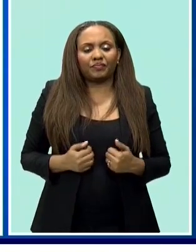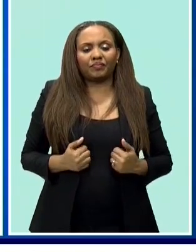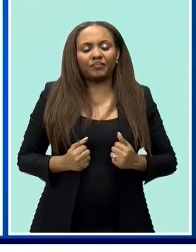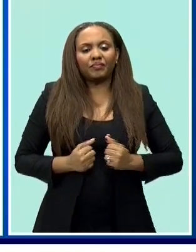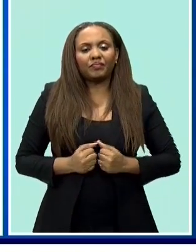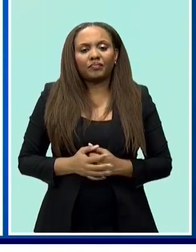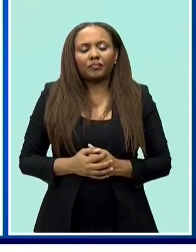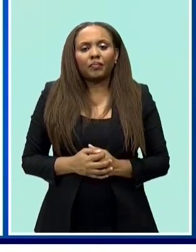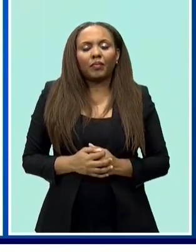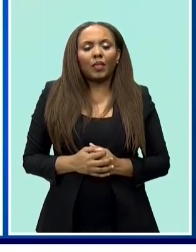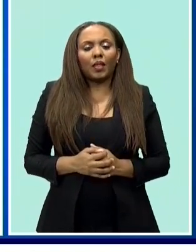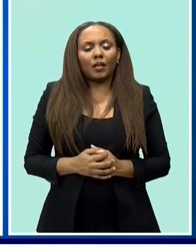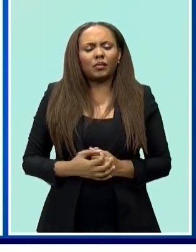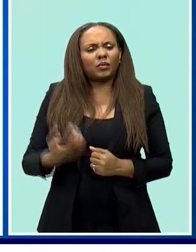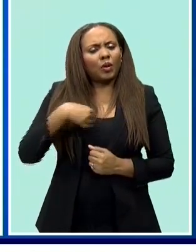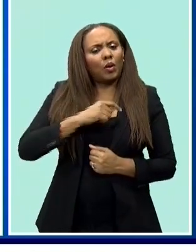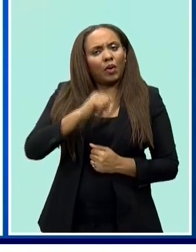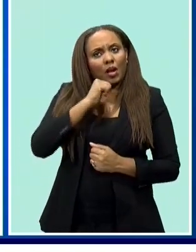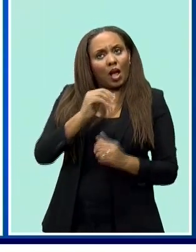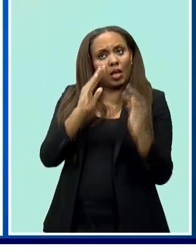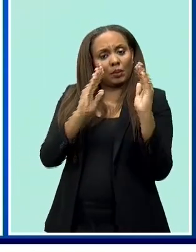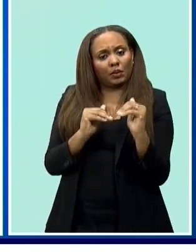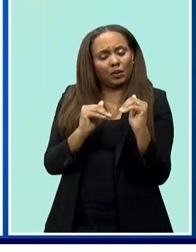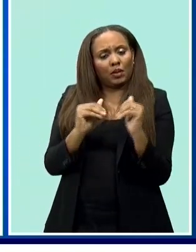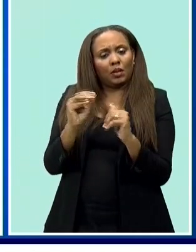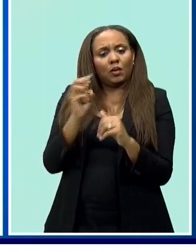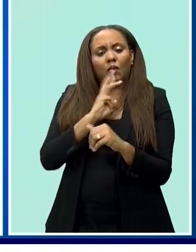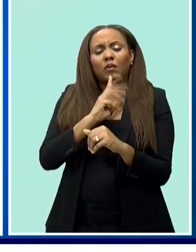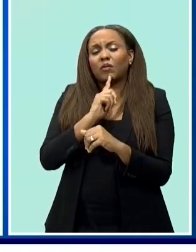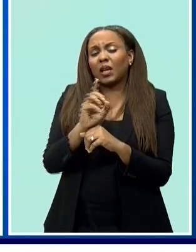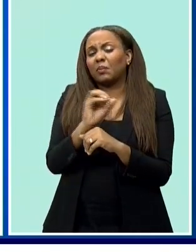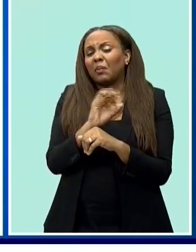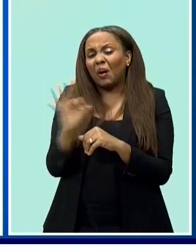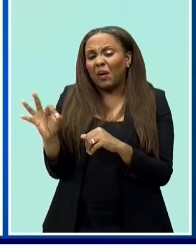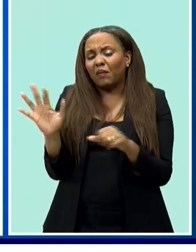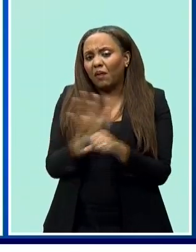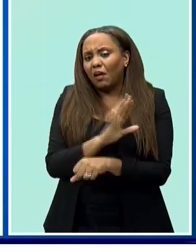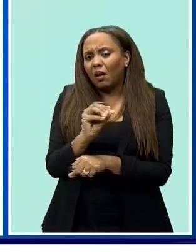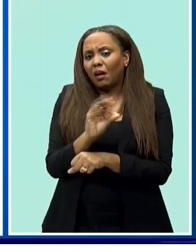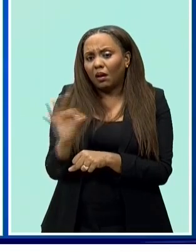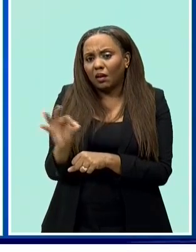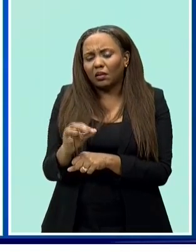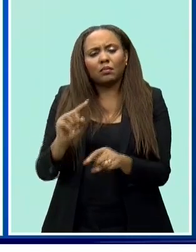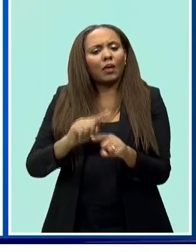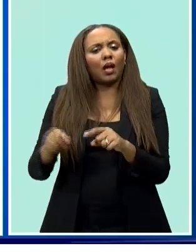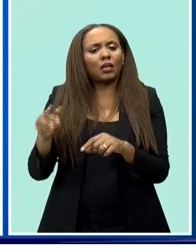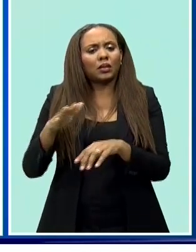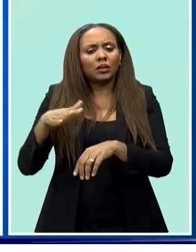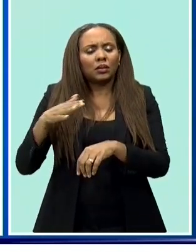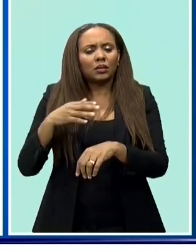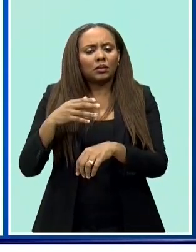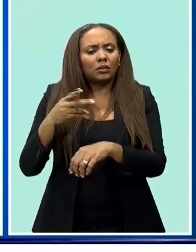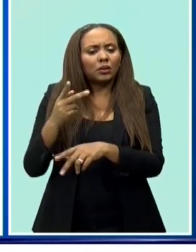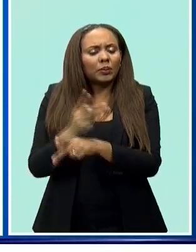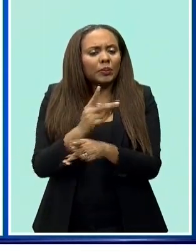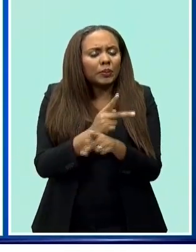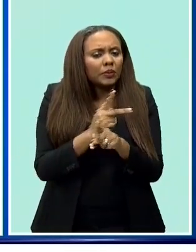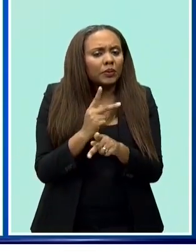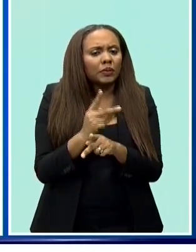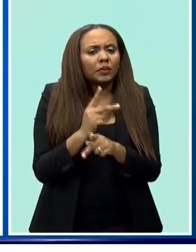any outages as a result of that. Okay. What we have cautioned, and will continue to caution everyone as well,